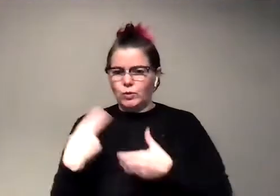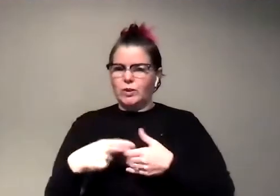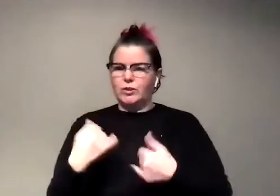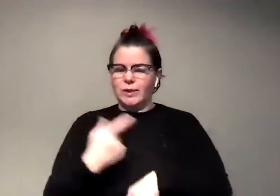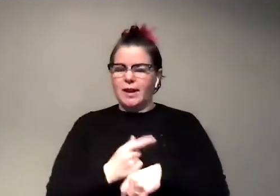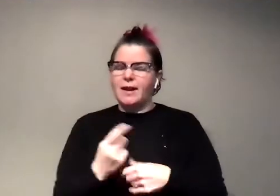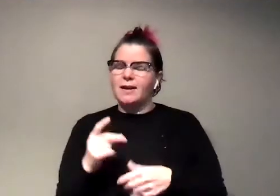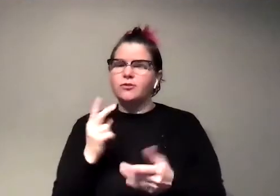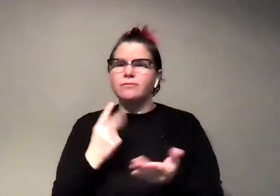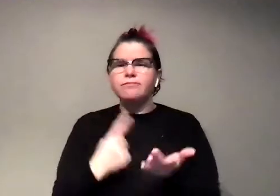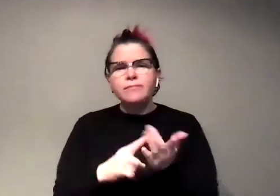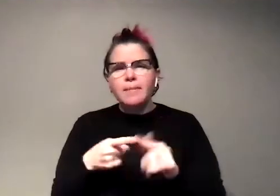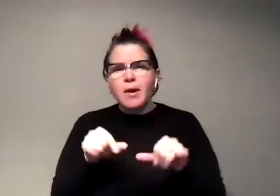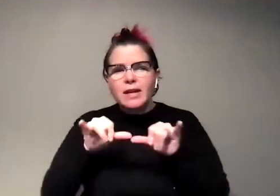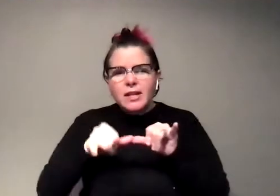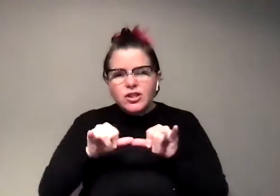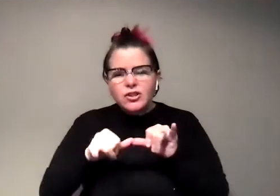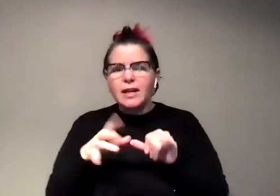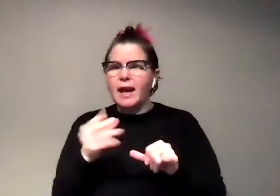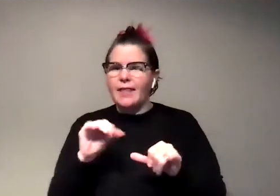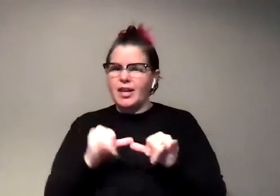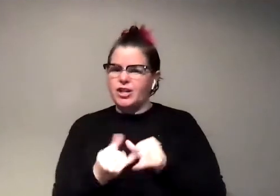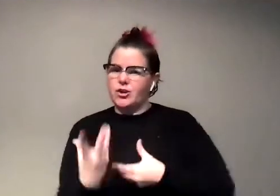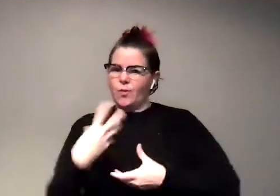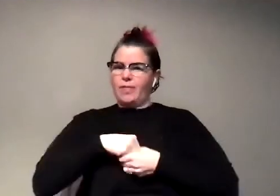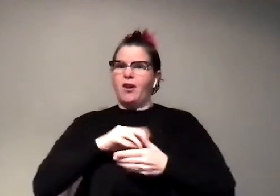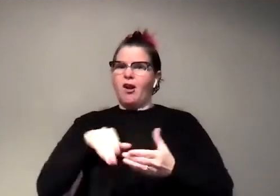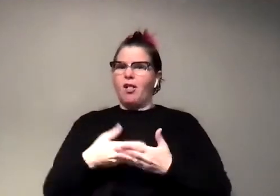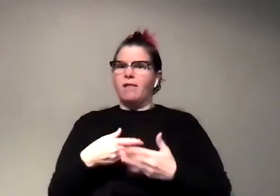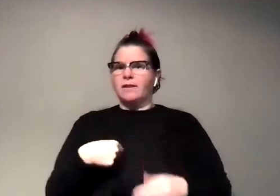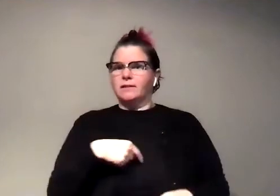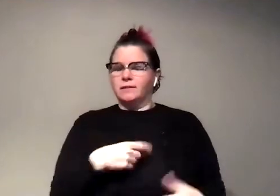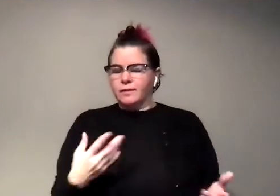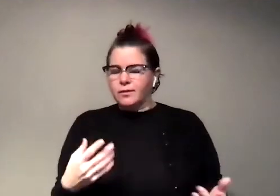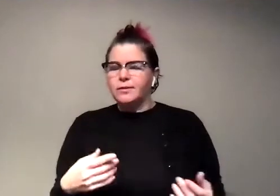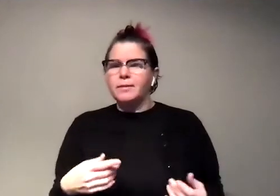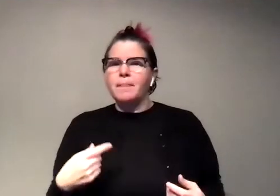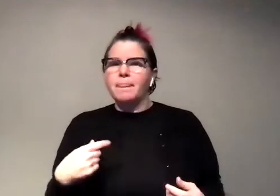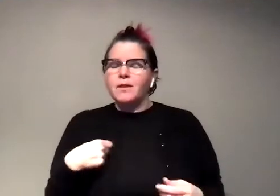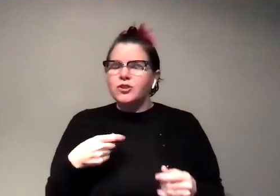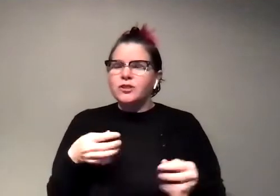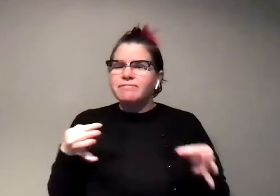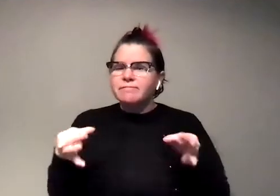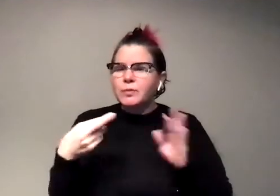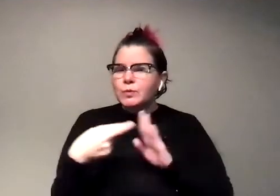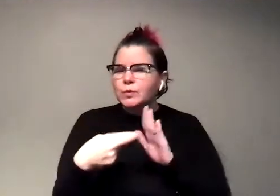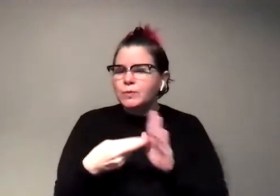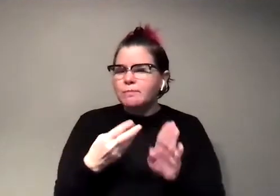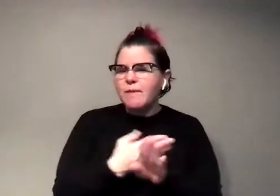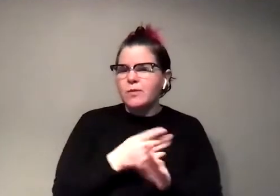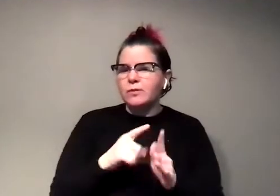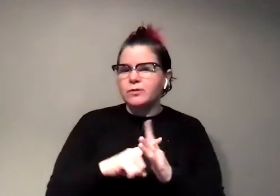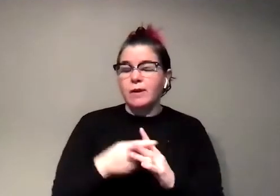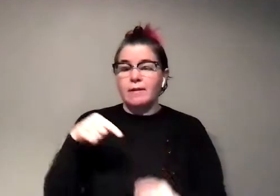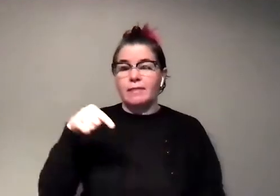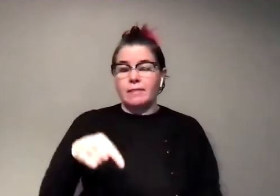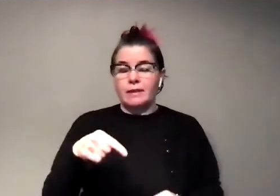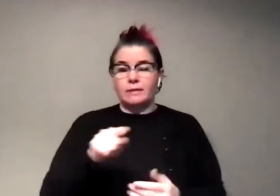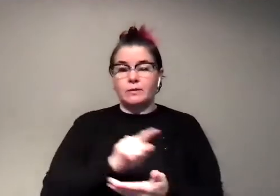engineering and the engineer in all of us. Just some housekeeping. This coming week